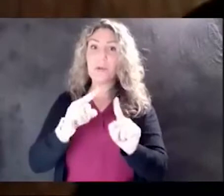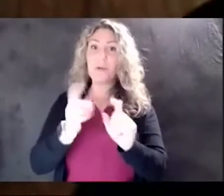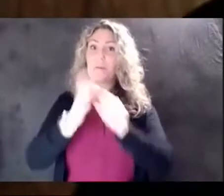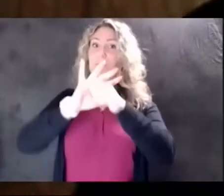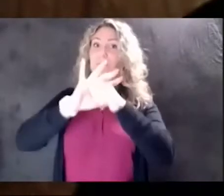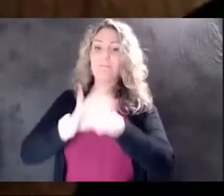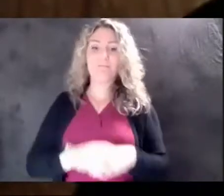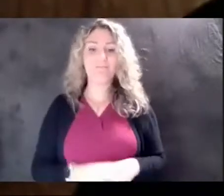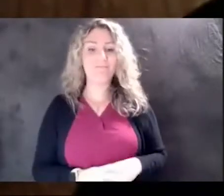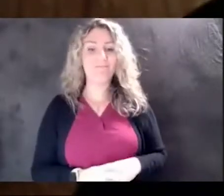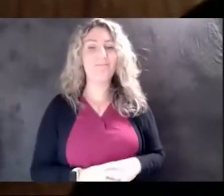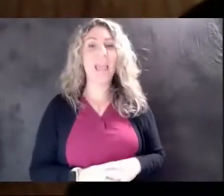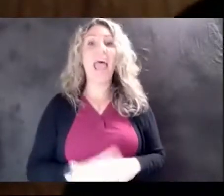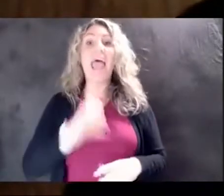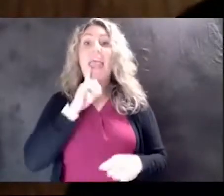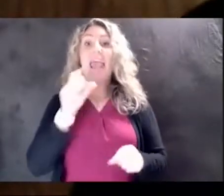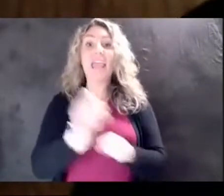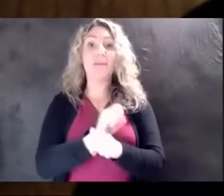Absolutely not.